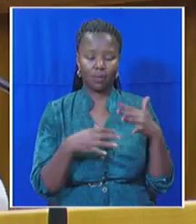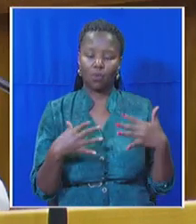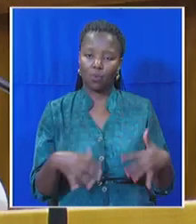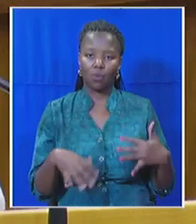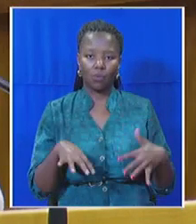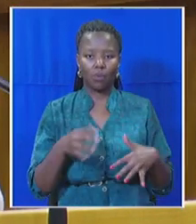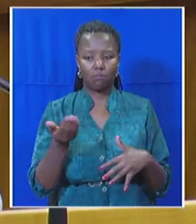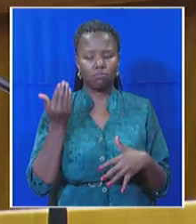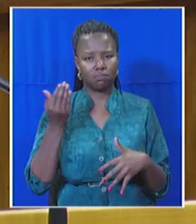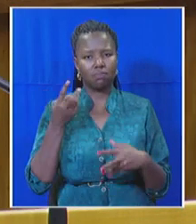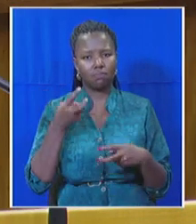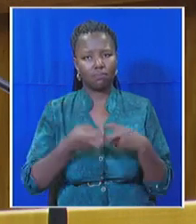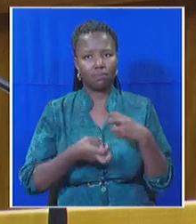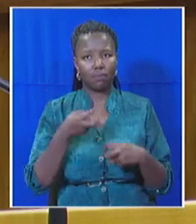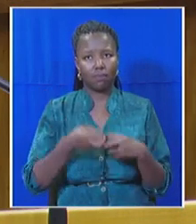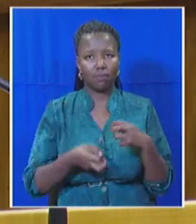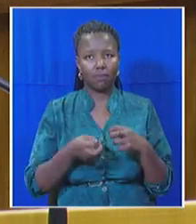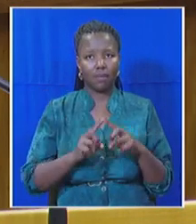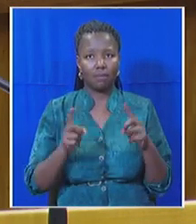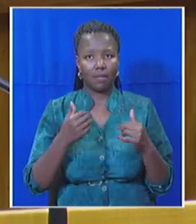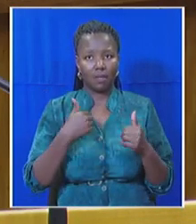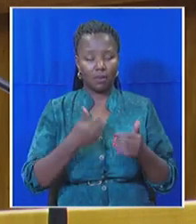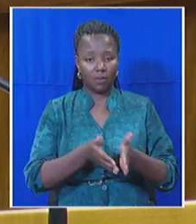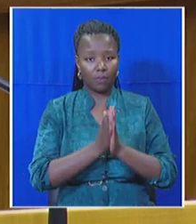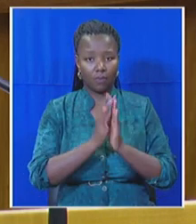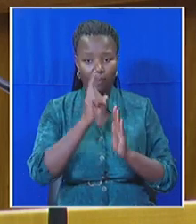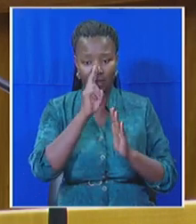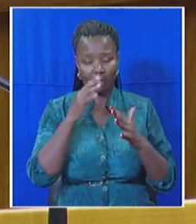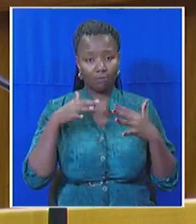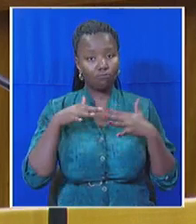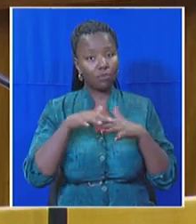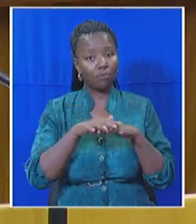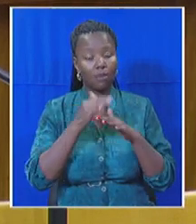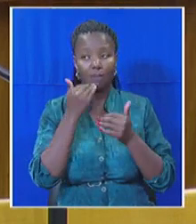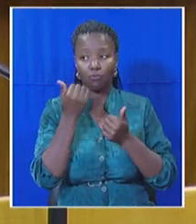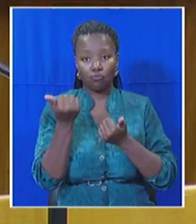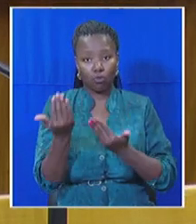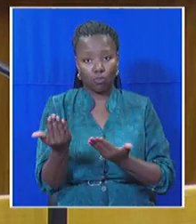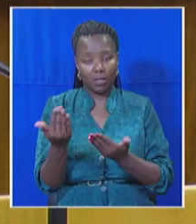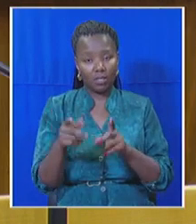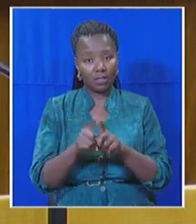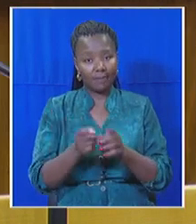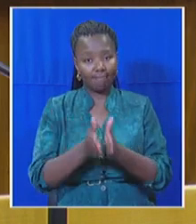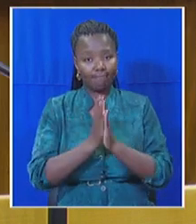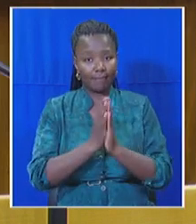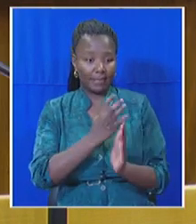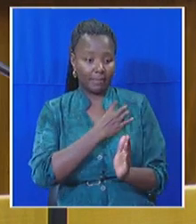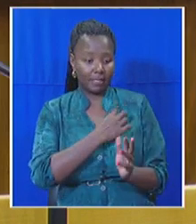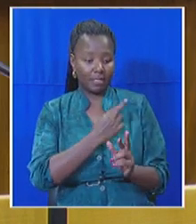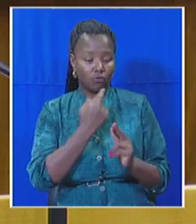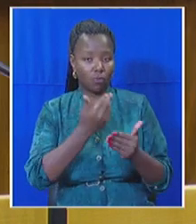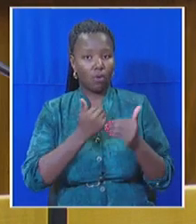that change, the committee can urge the department to implement its recommendations and request a report from the Minister within 3